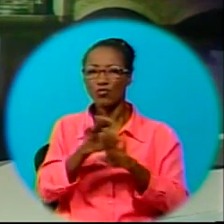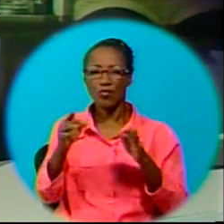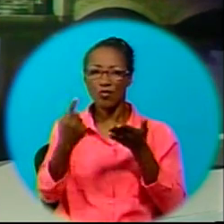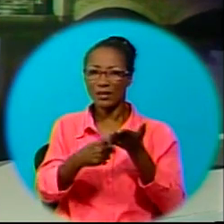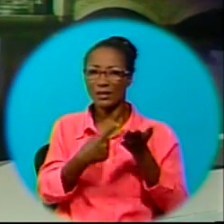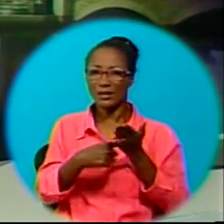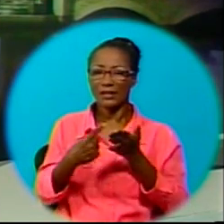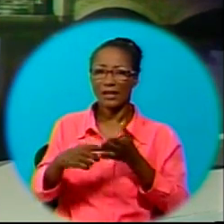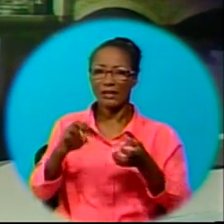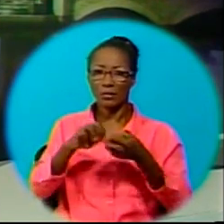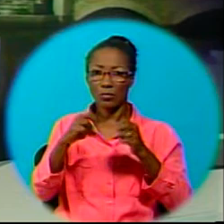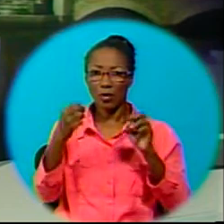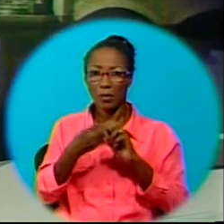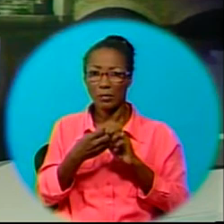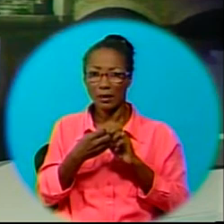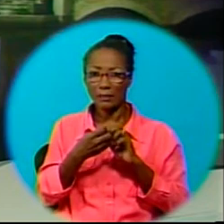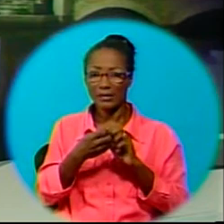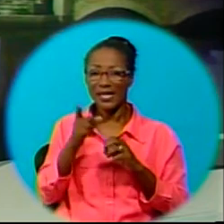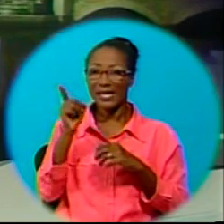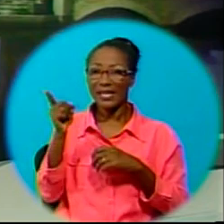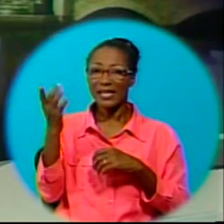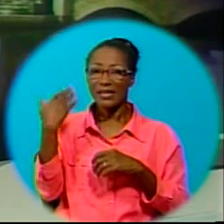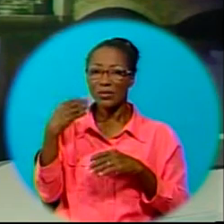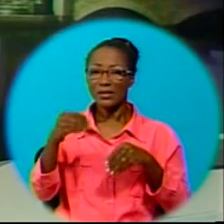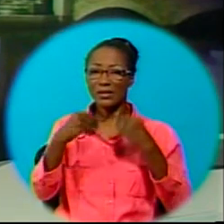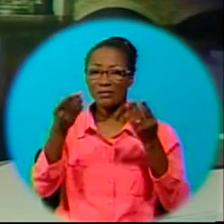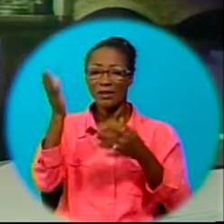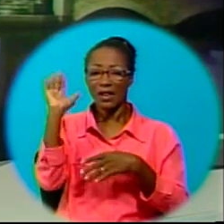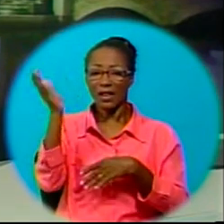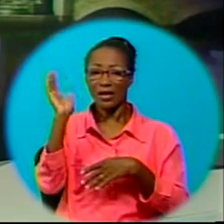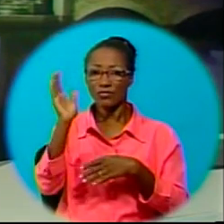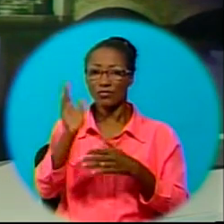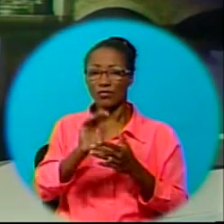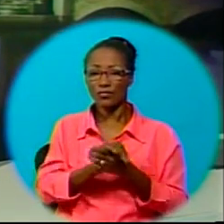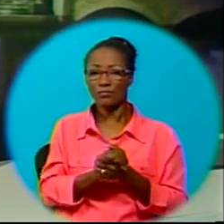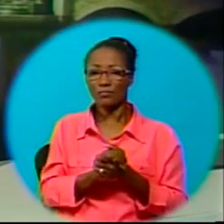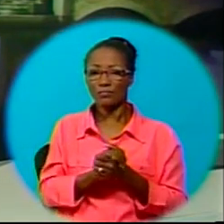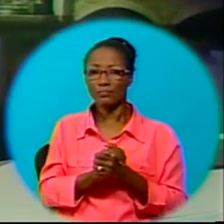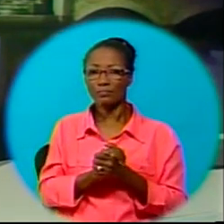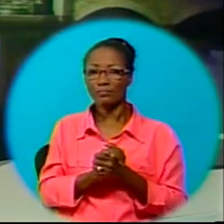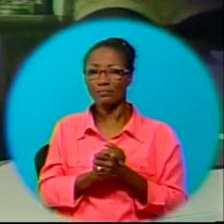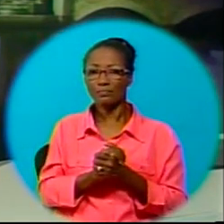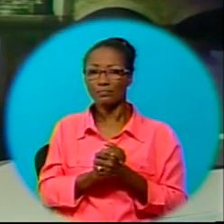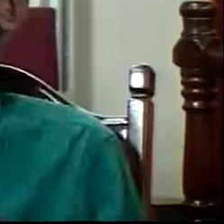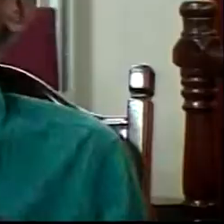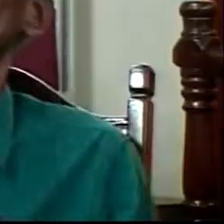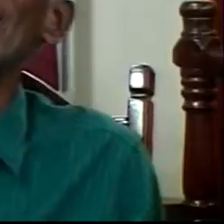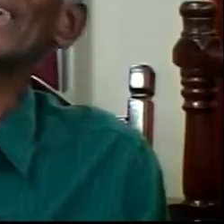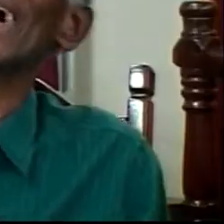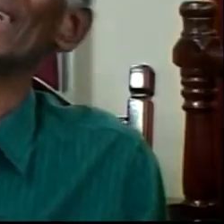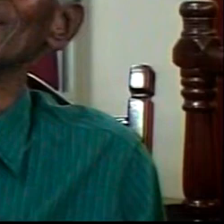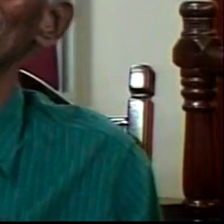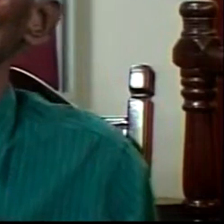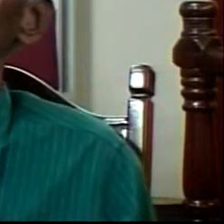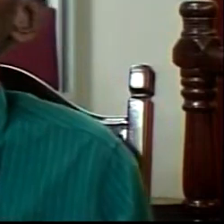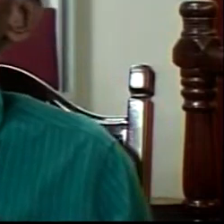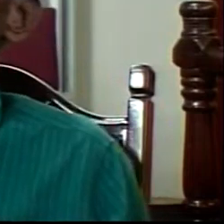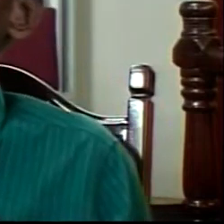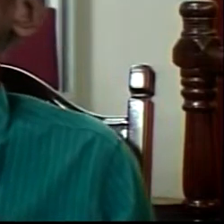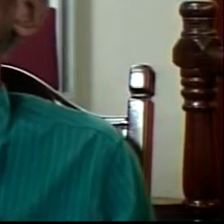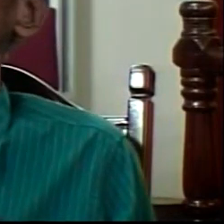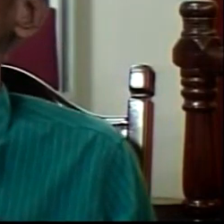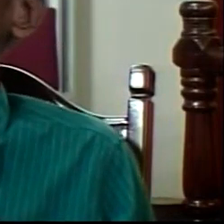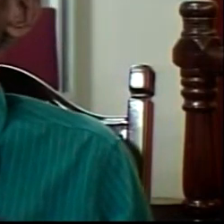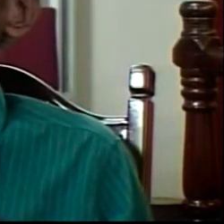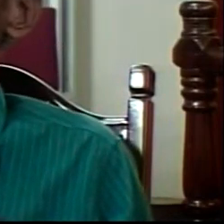Mr. St. Hill was at the time giving a lecture at the Angill Methodist Church. If you have to buy land,